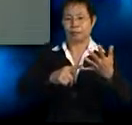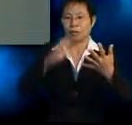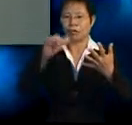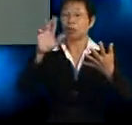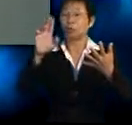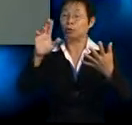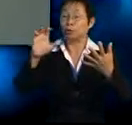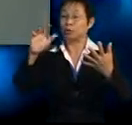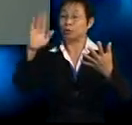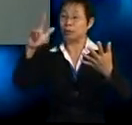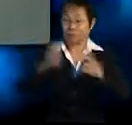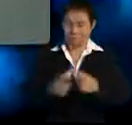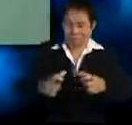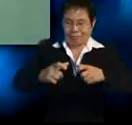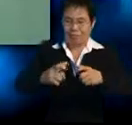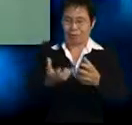crucible,